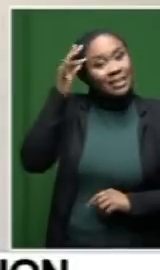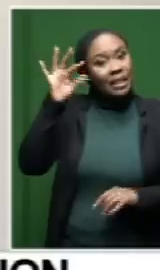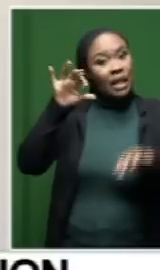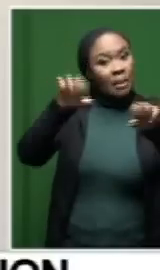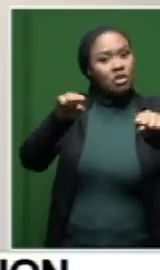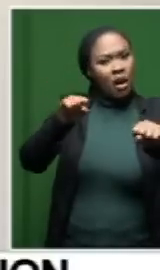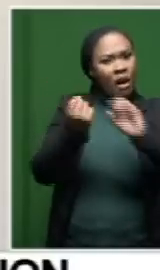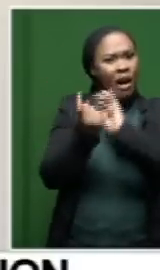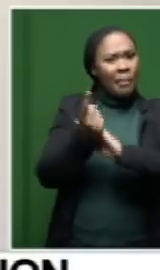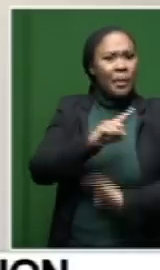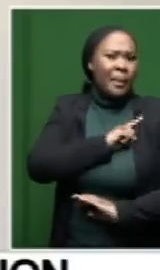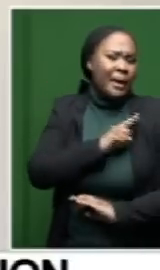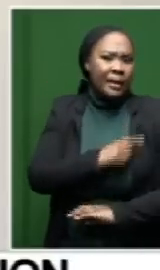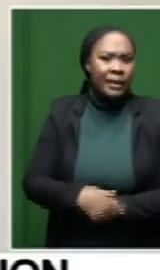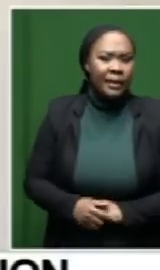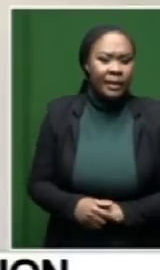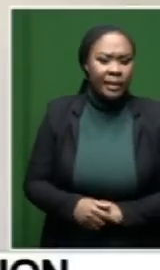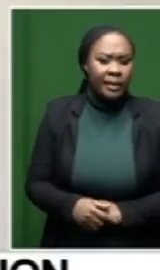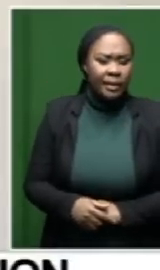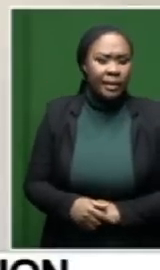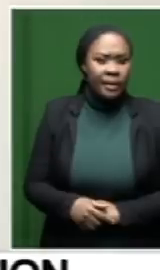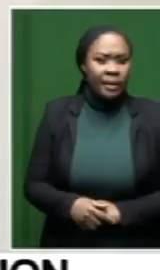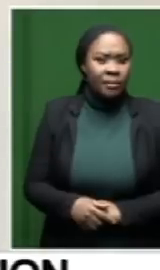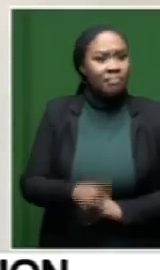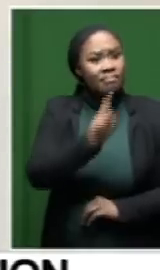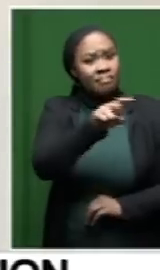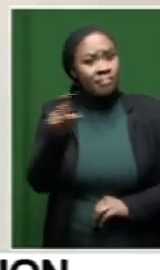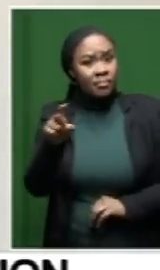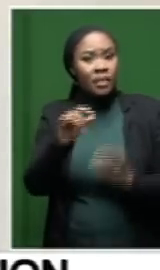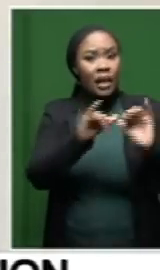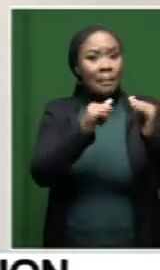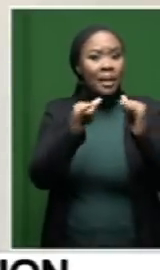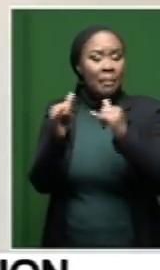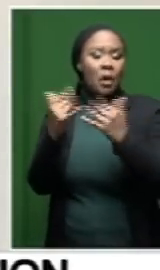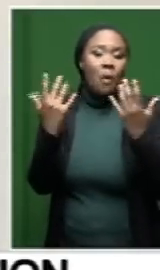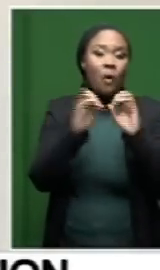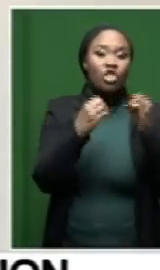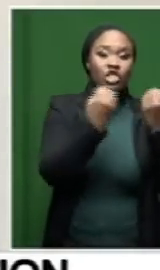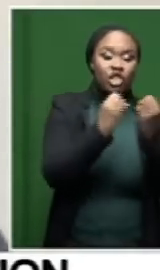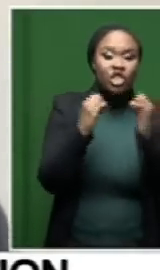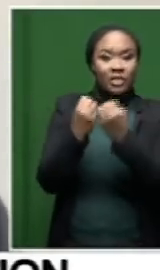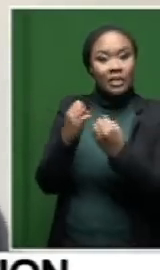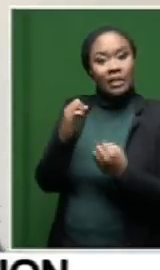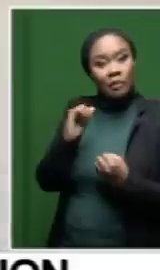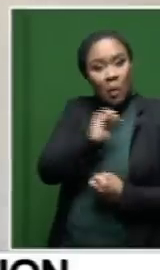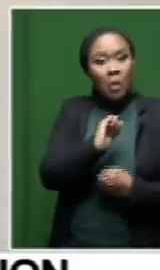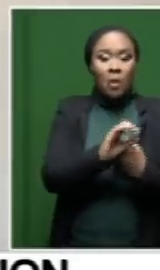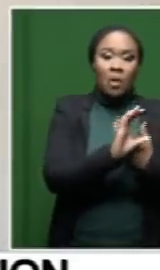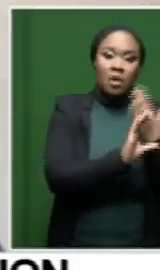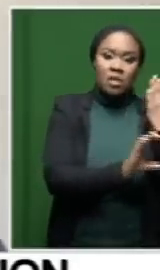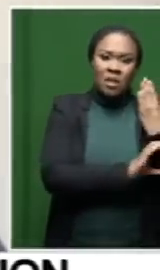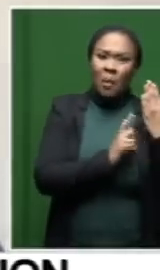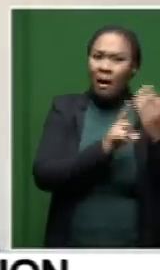Why did constitutional institutions fail? because you have to accept in any